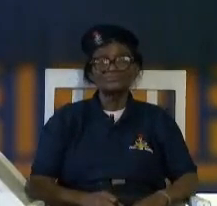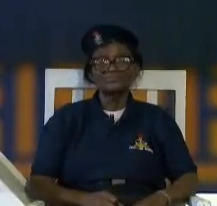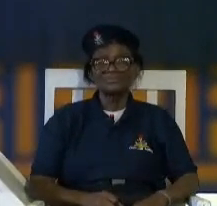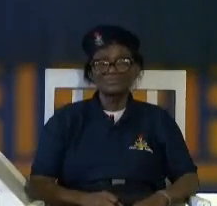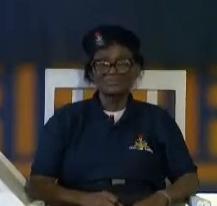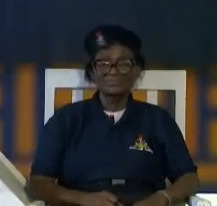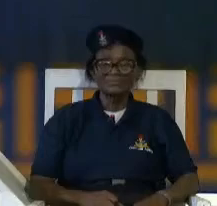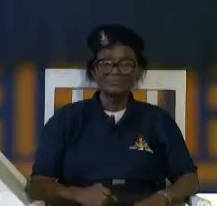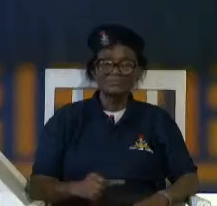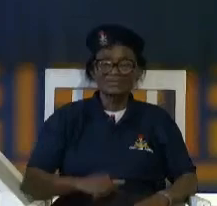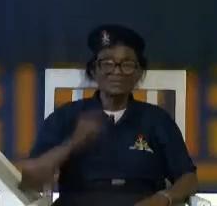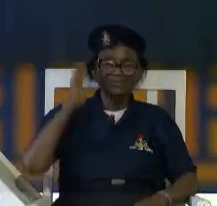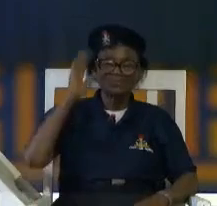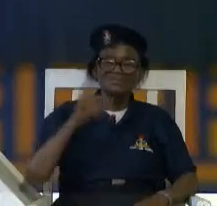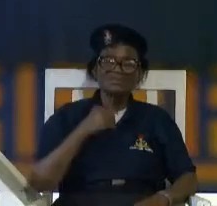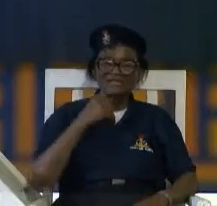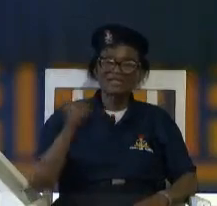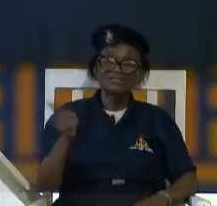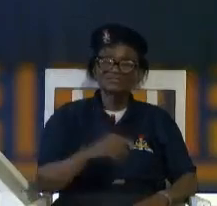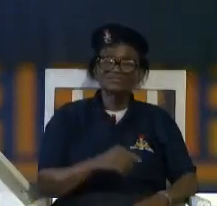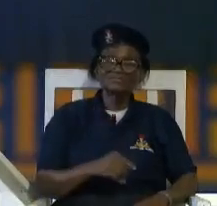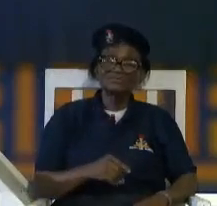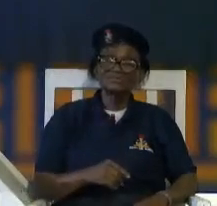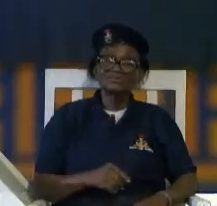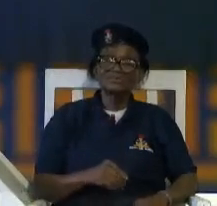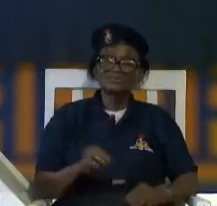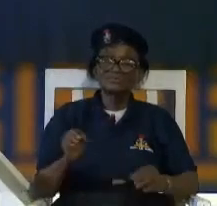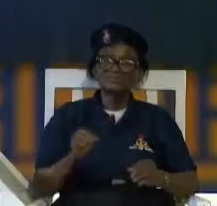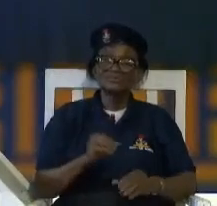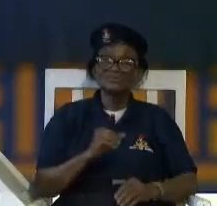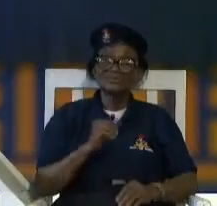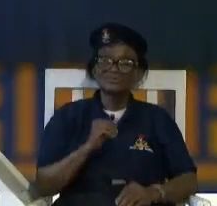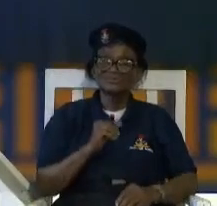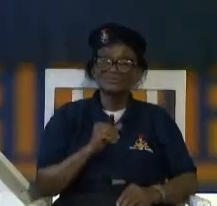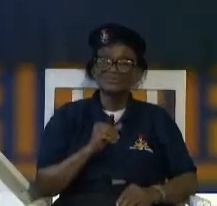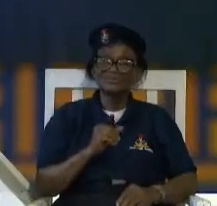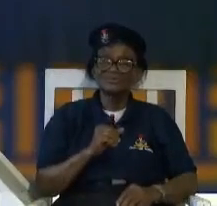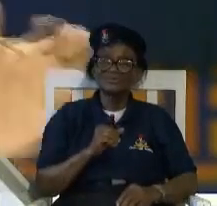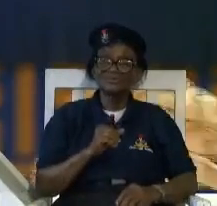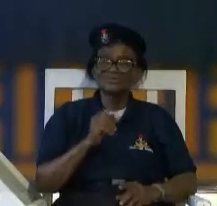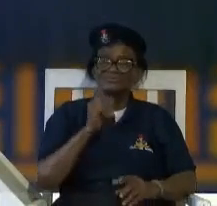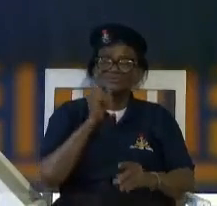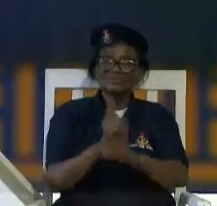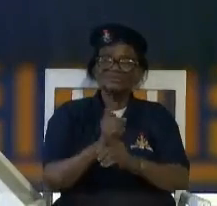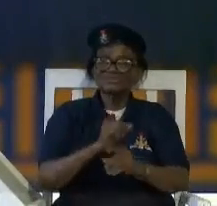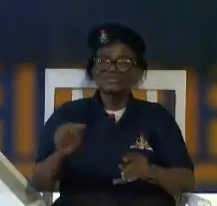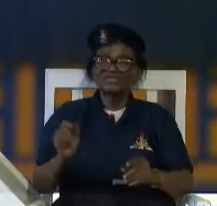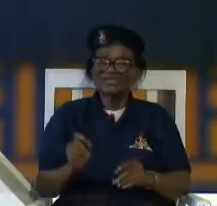They will tell you there's nothing wrong with just a little bit of wine,